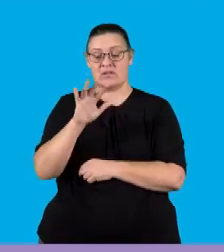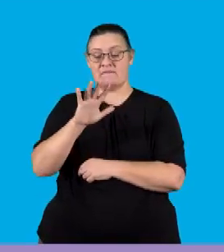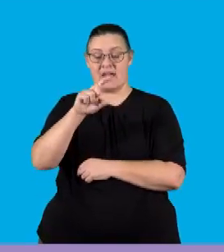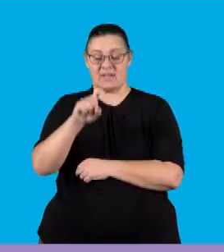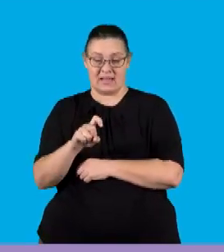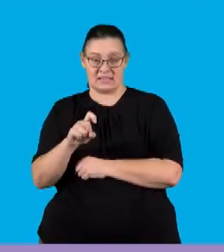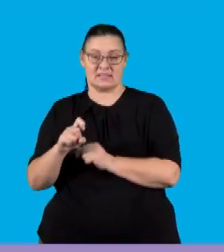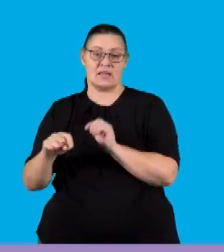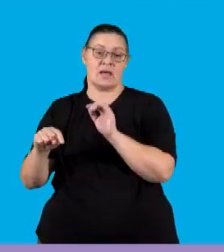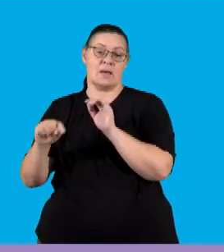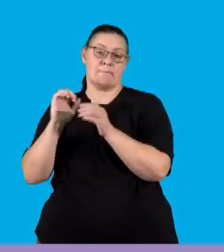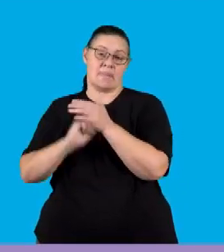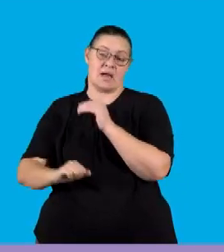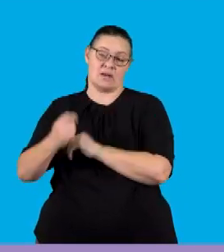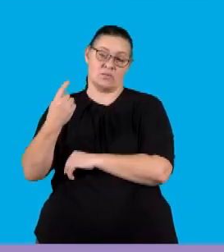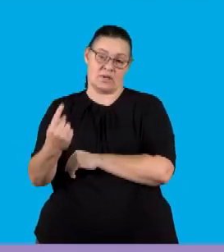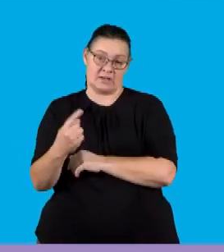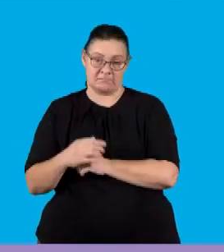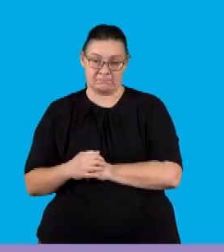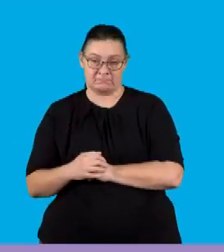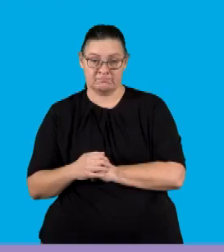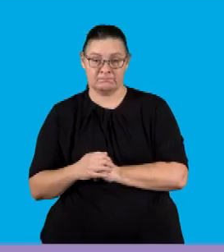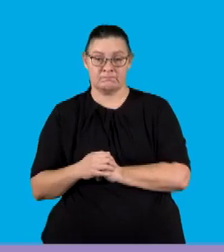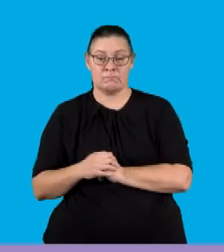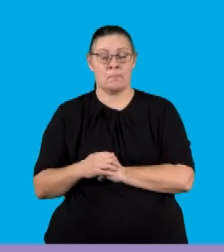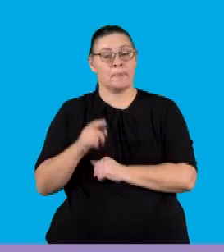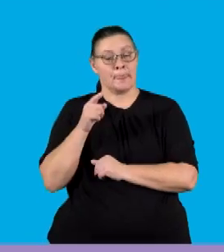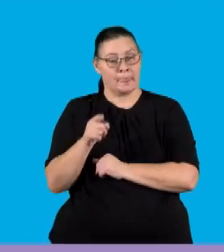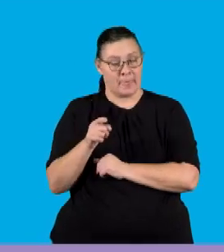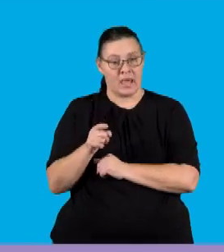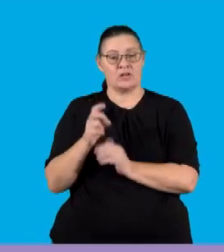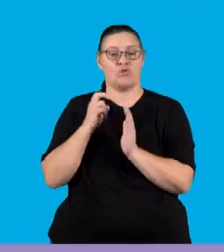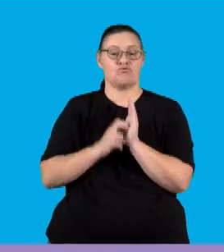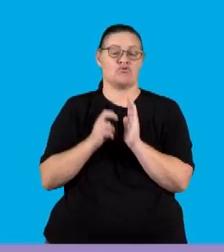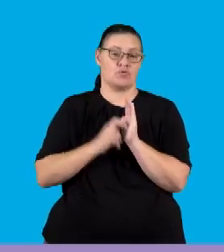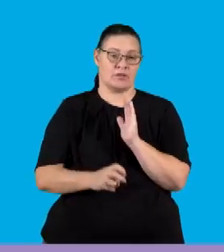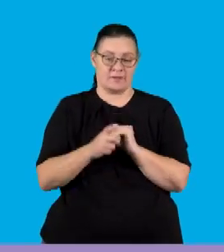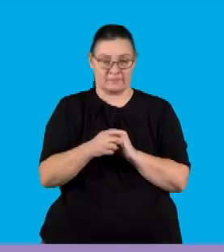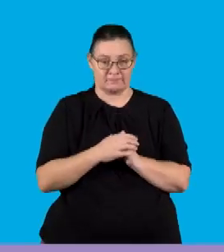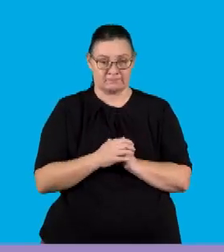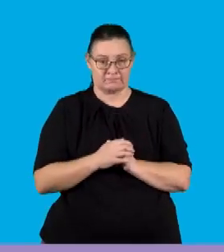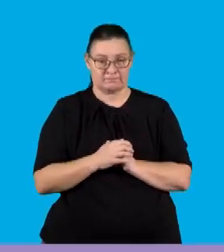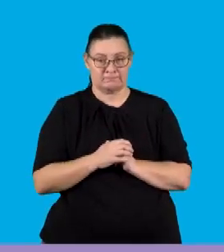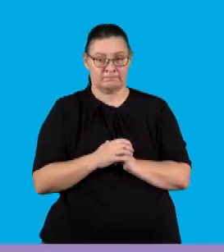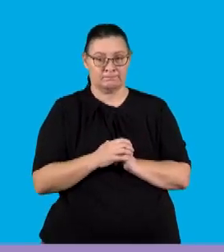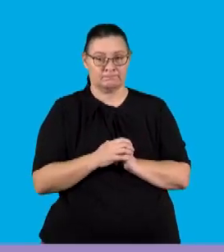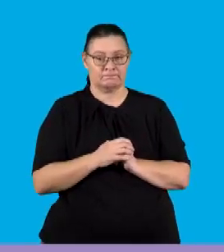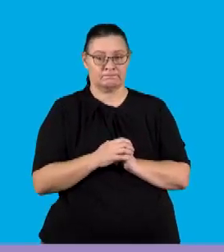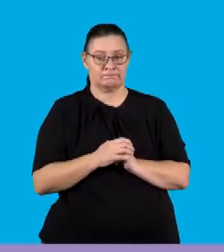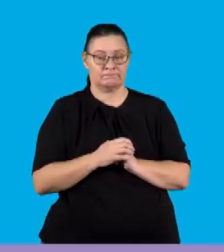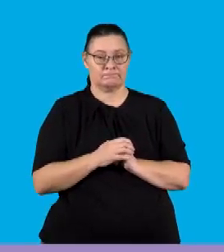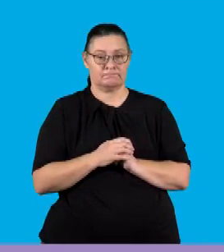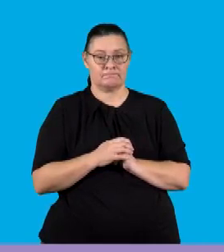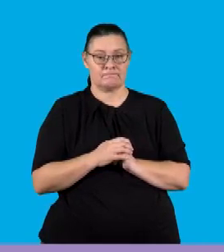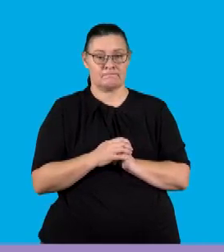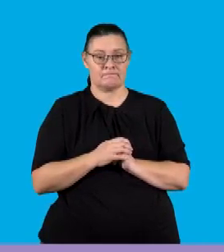to 5x minus 1, and that is going to be the rule of